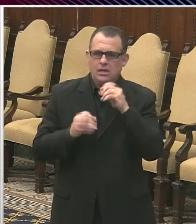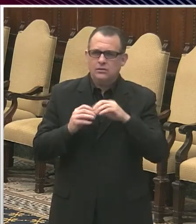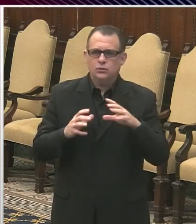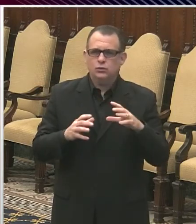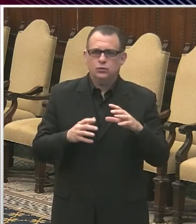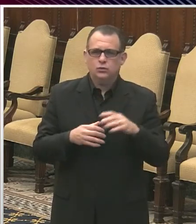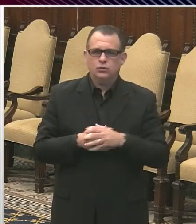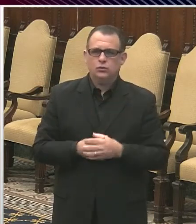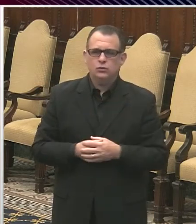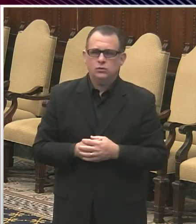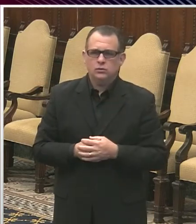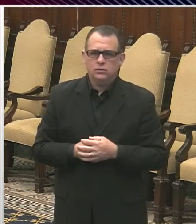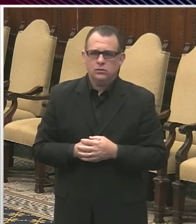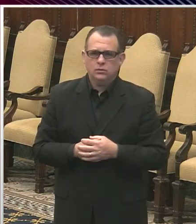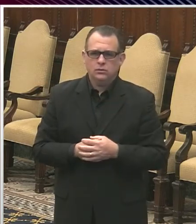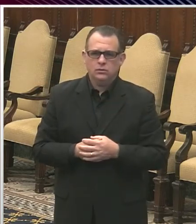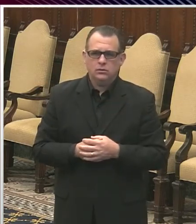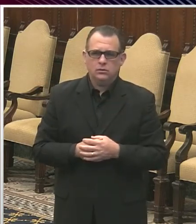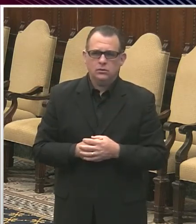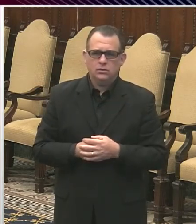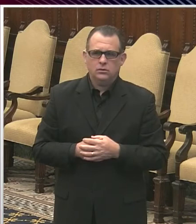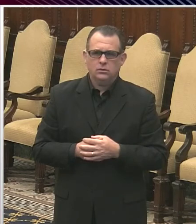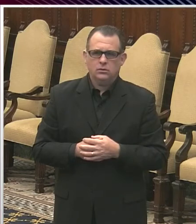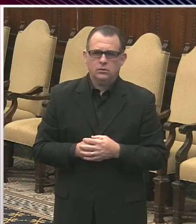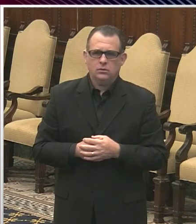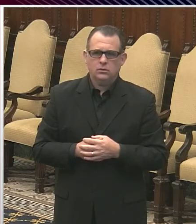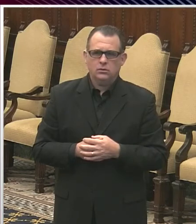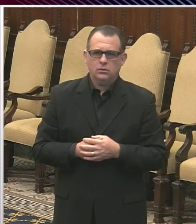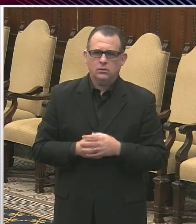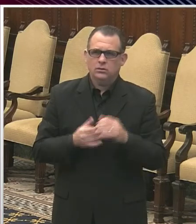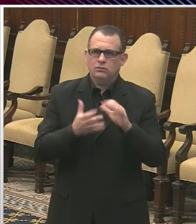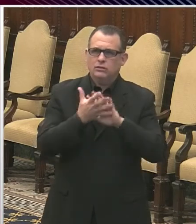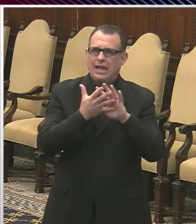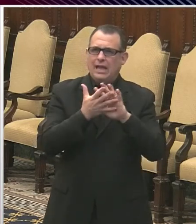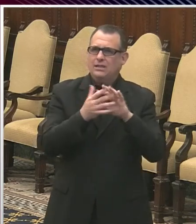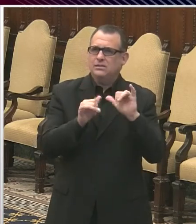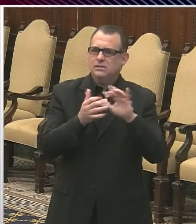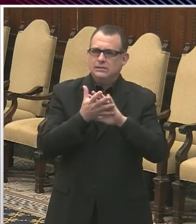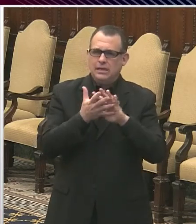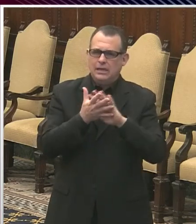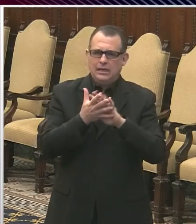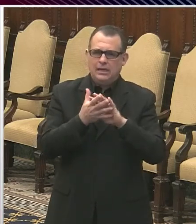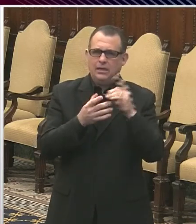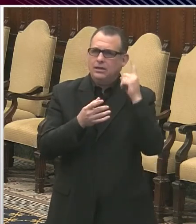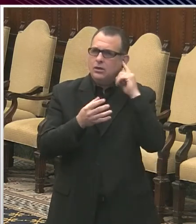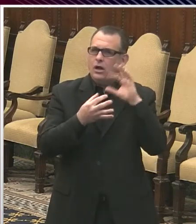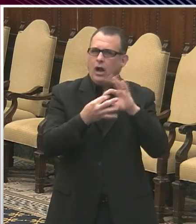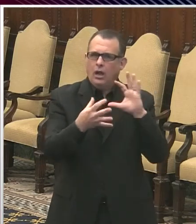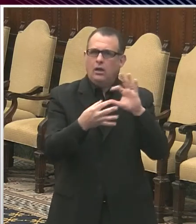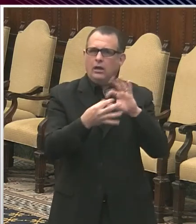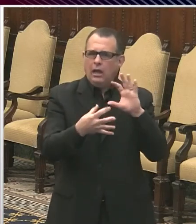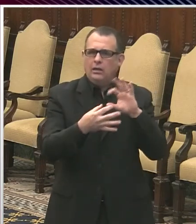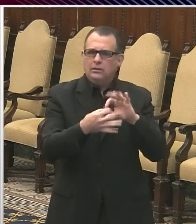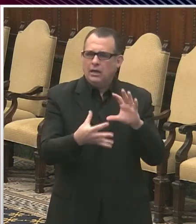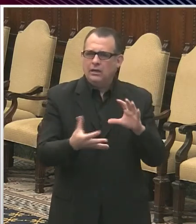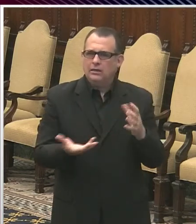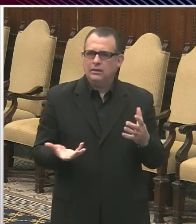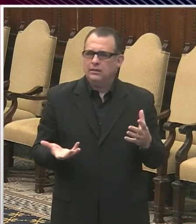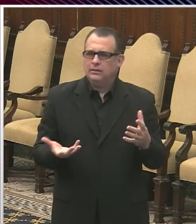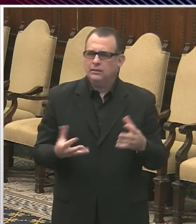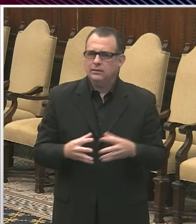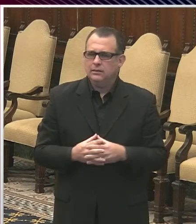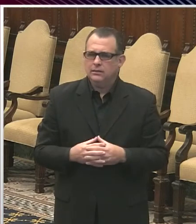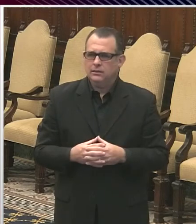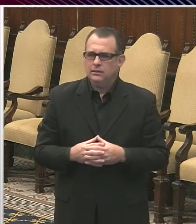test taken, is that out of pocket, or is that you're saying that their current insurance covers that and there's no cost for it?